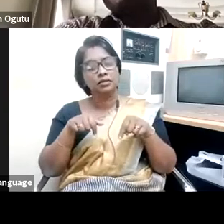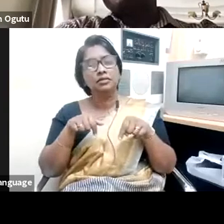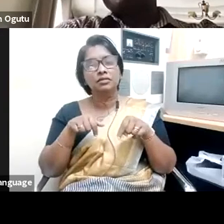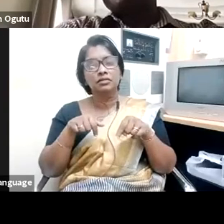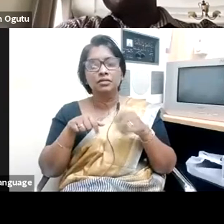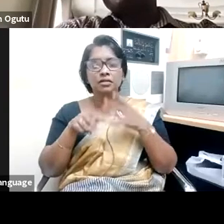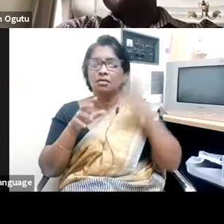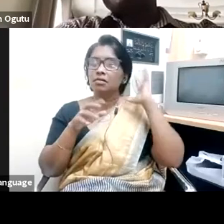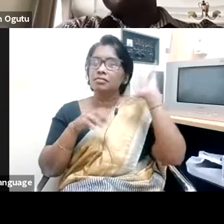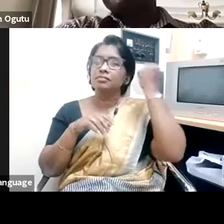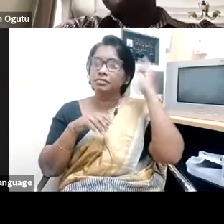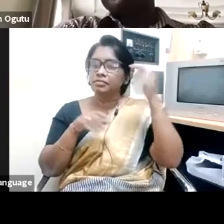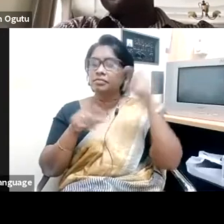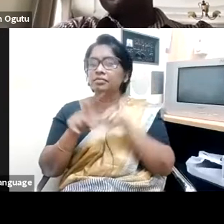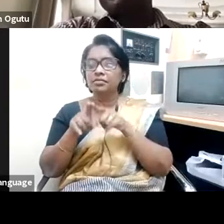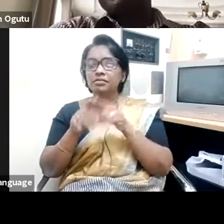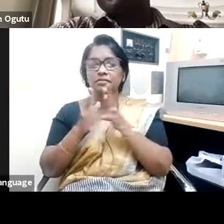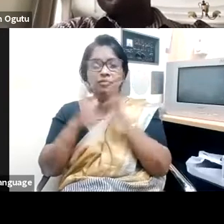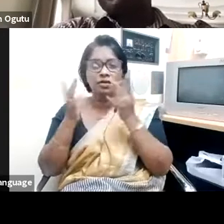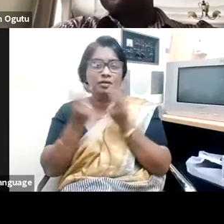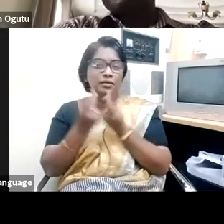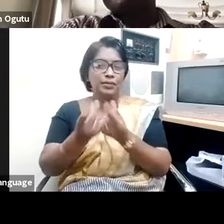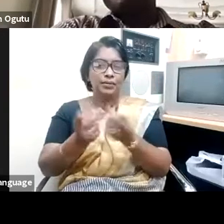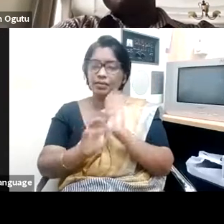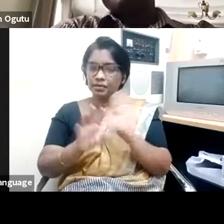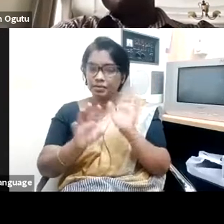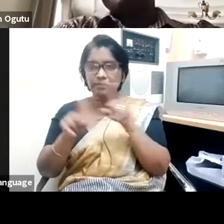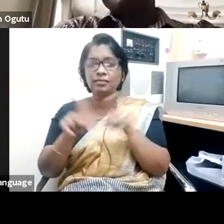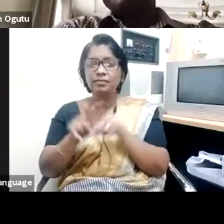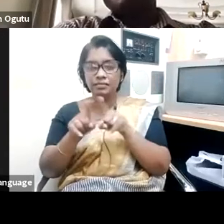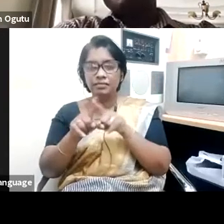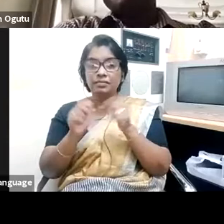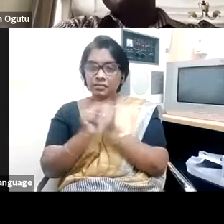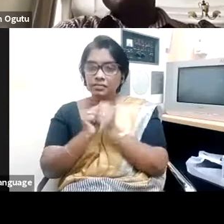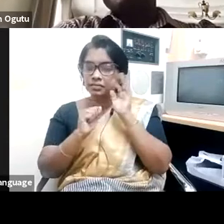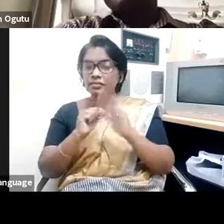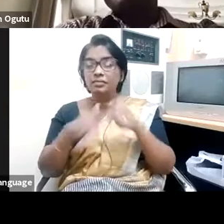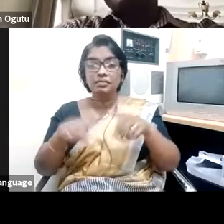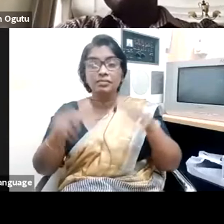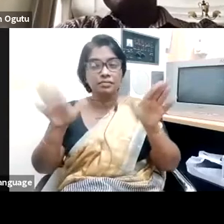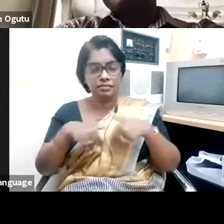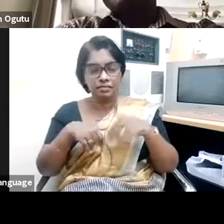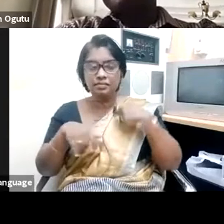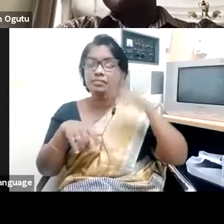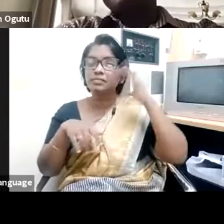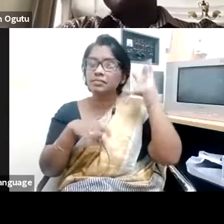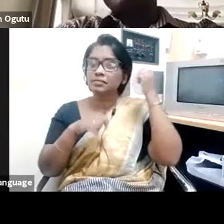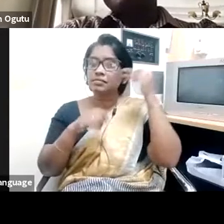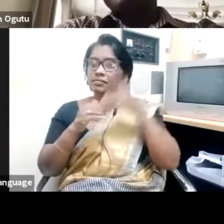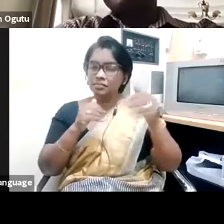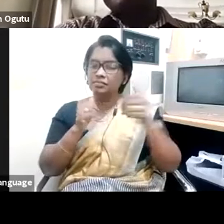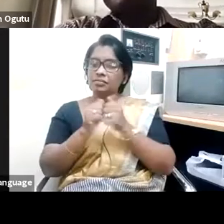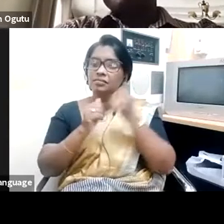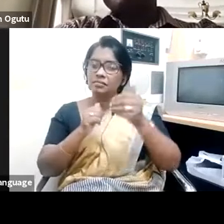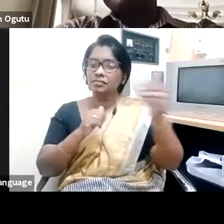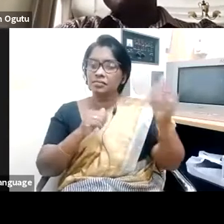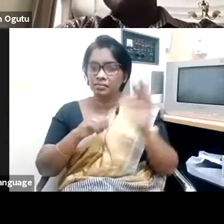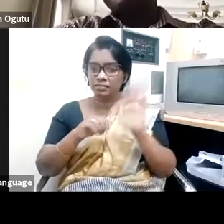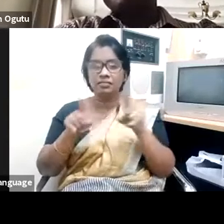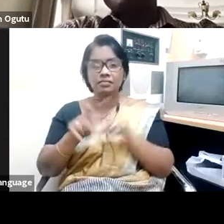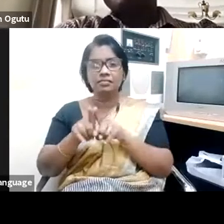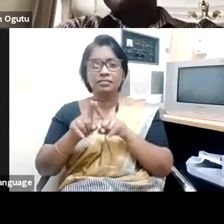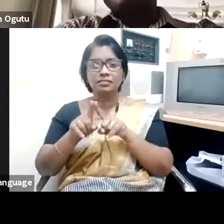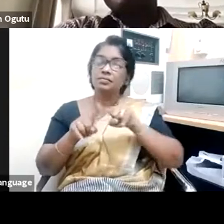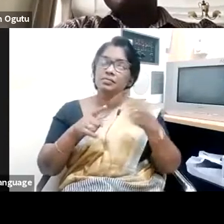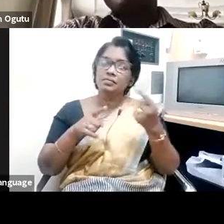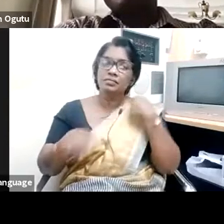enough, but certainly doing that, because we realize that's the way to go. The one other thing is we've also kind of got into